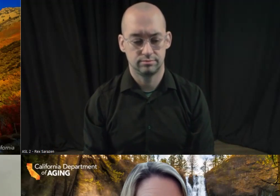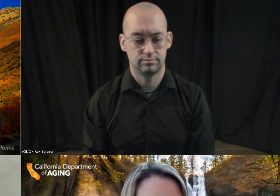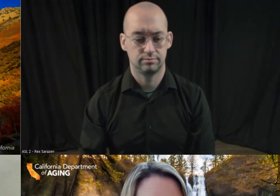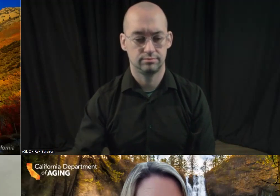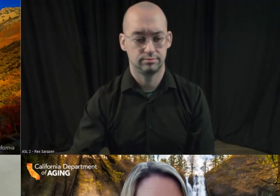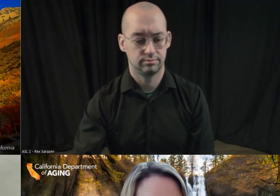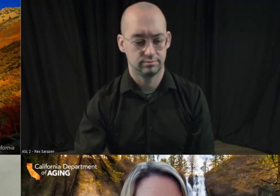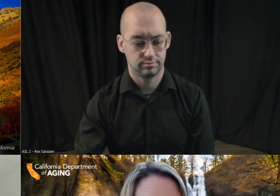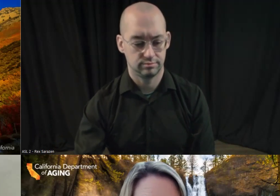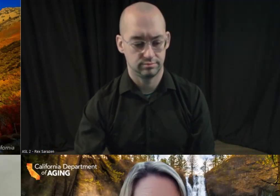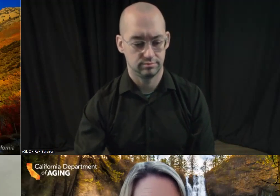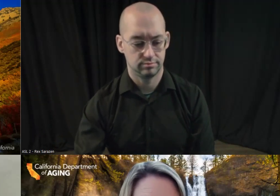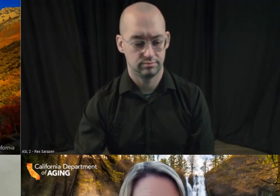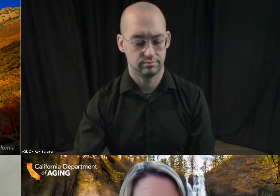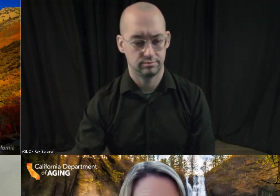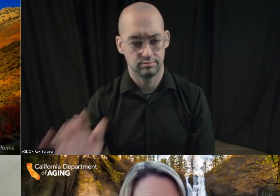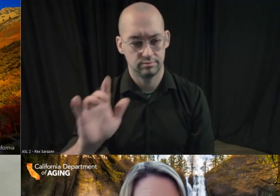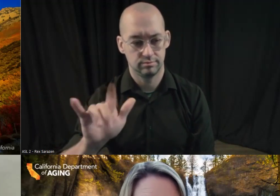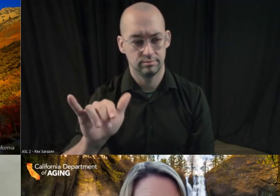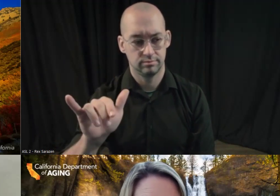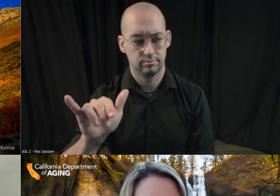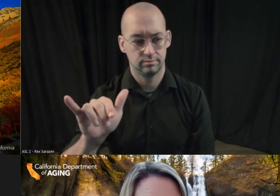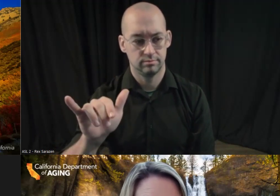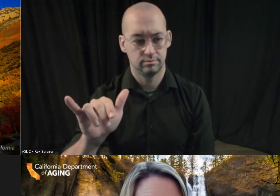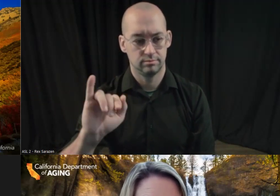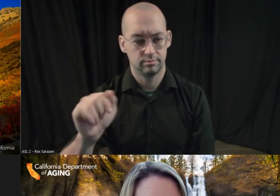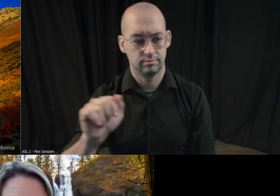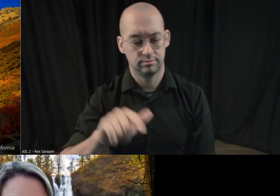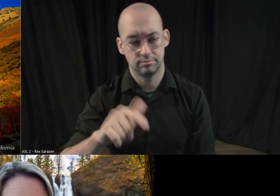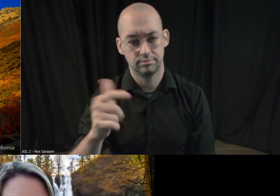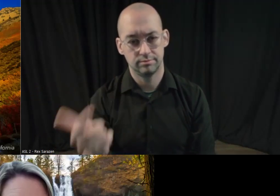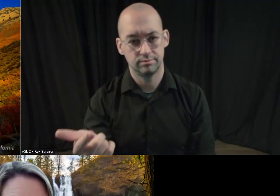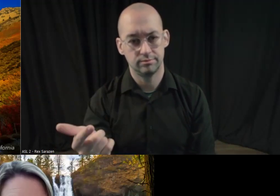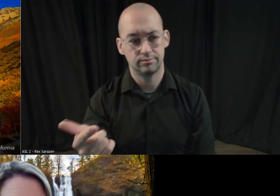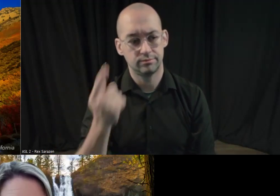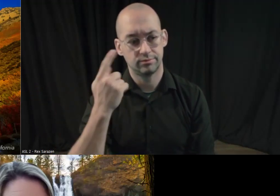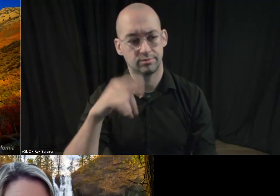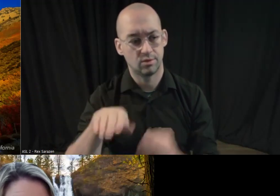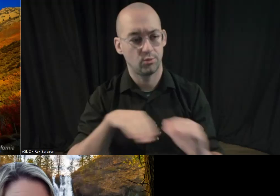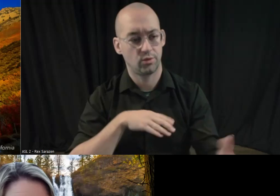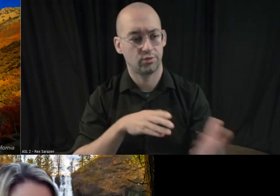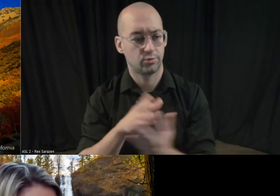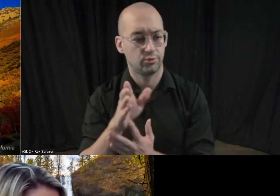So yeah, I'll turn it to you to do a walkthrough of the charter if you'd like.